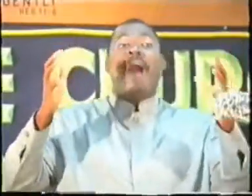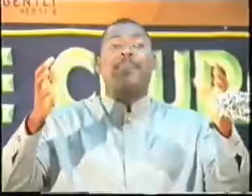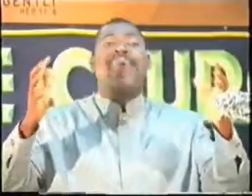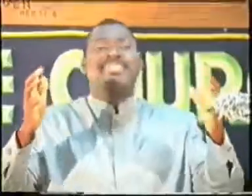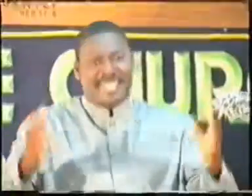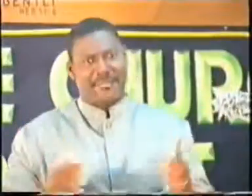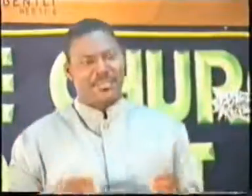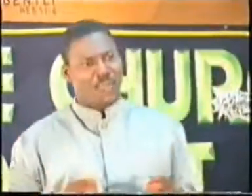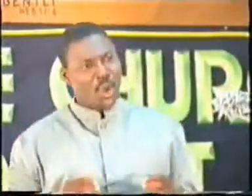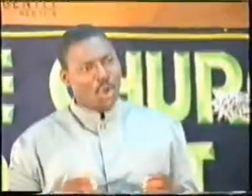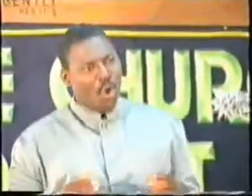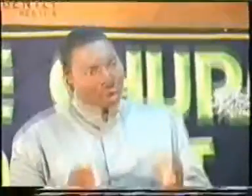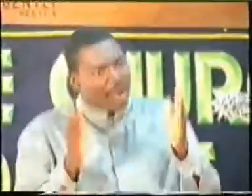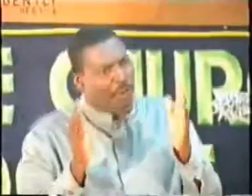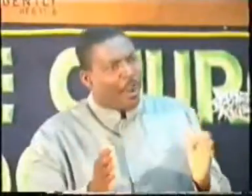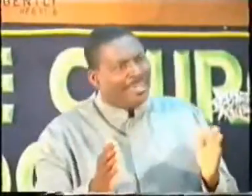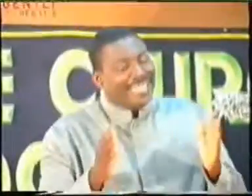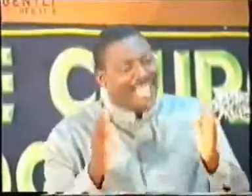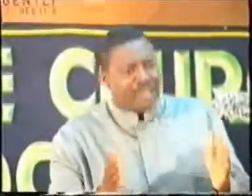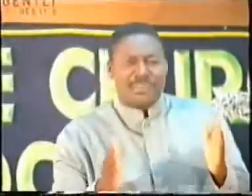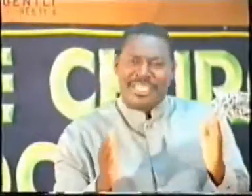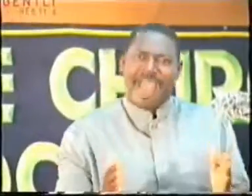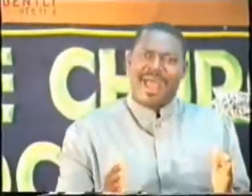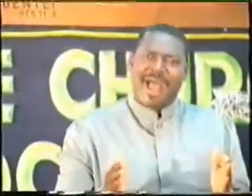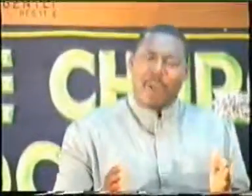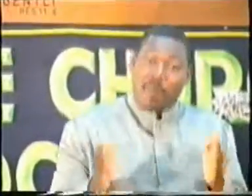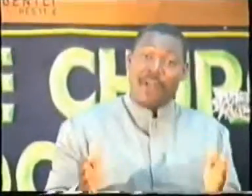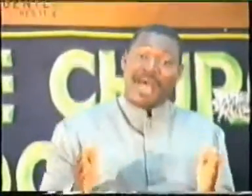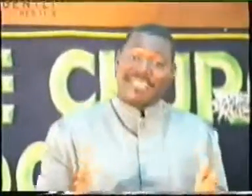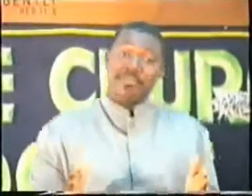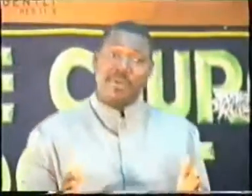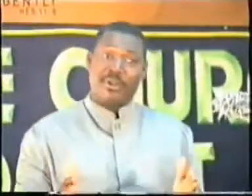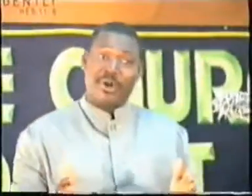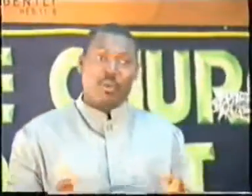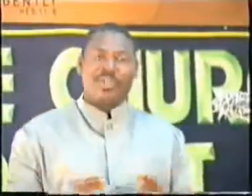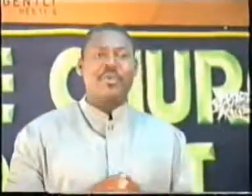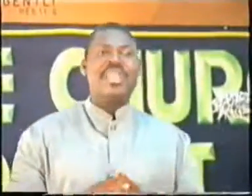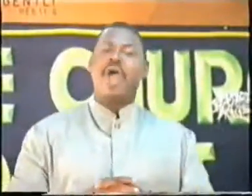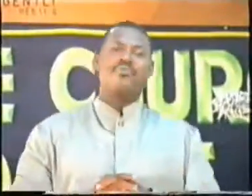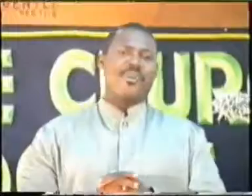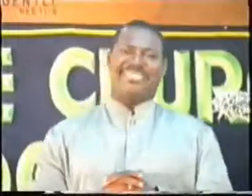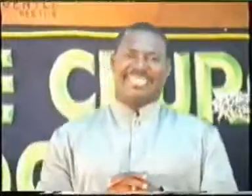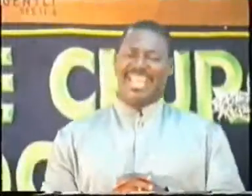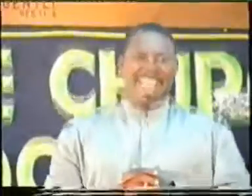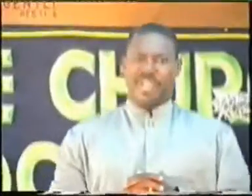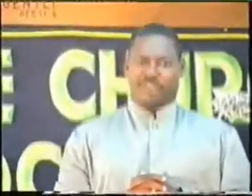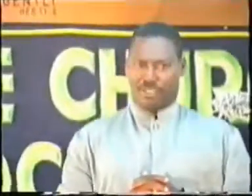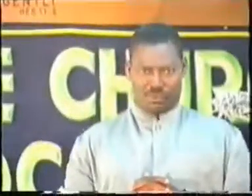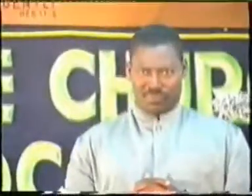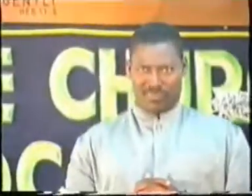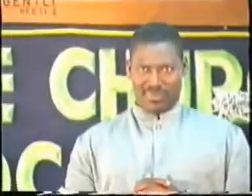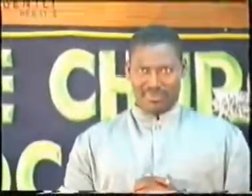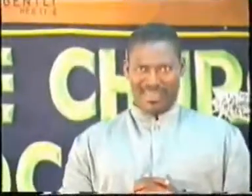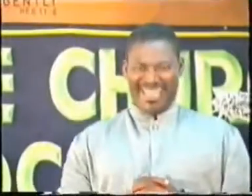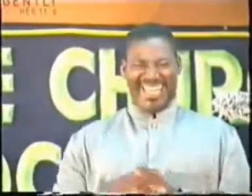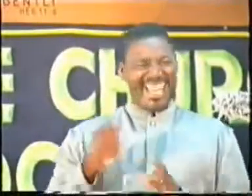who ampara Onya nkupon di Yesu yara mubono asemi yemono wadinuwa ye eurante eni